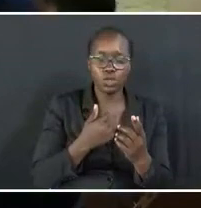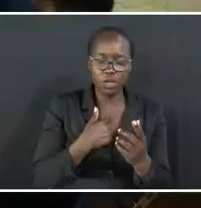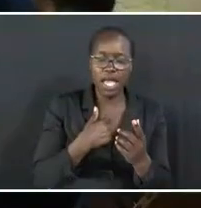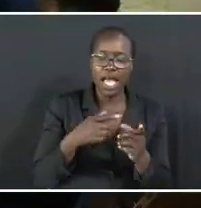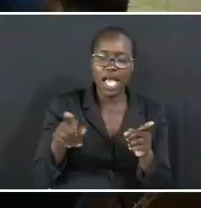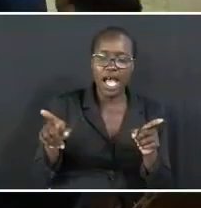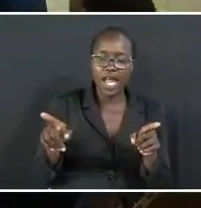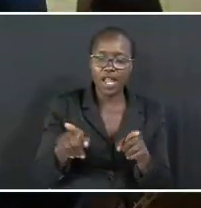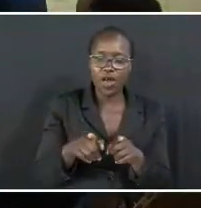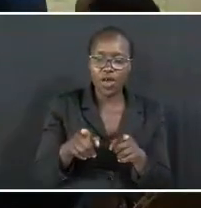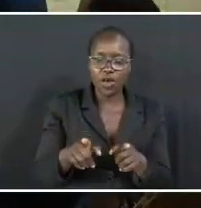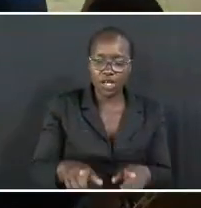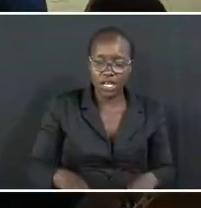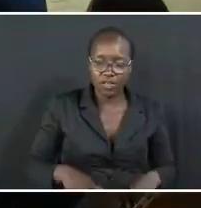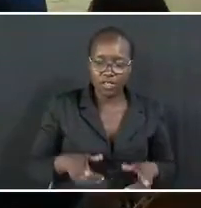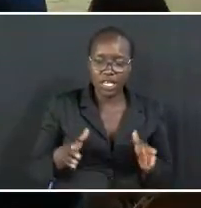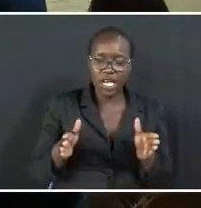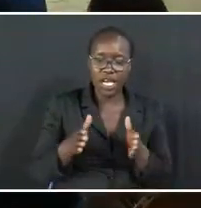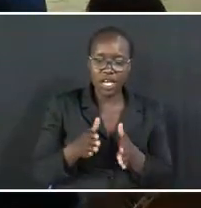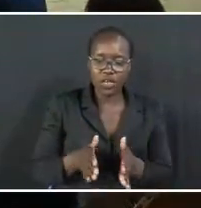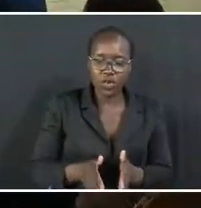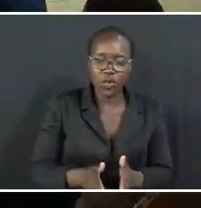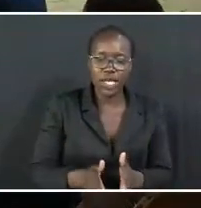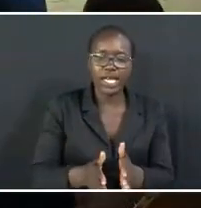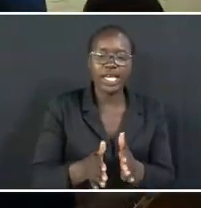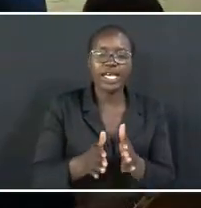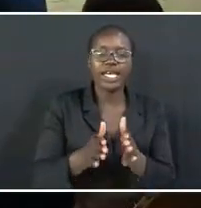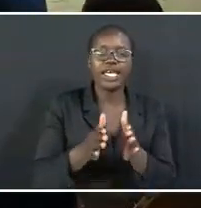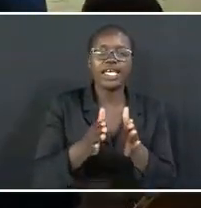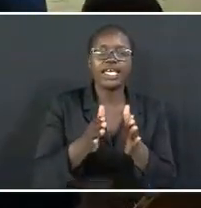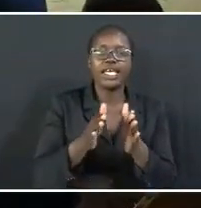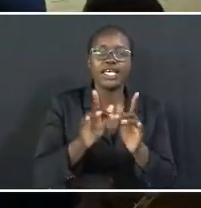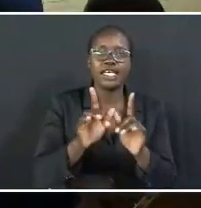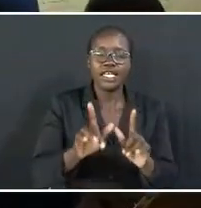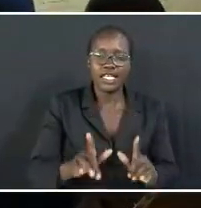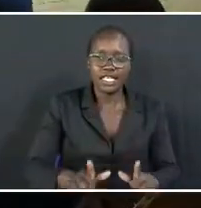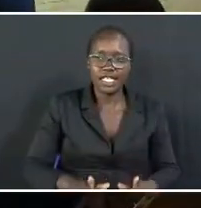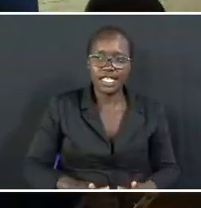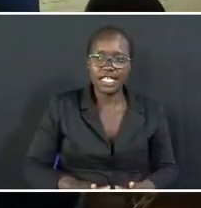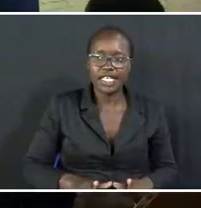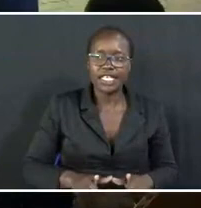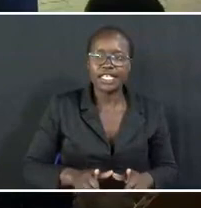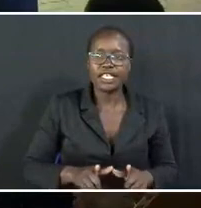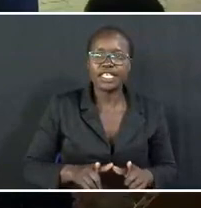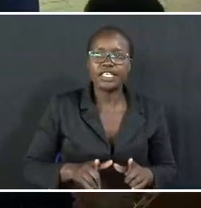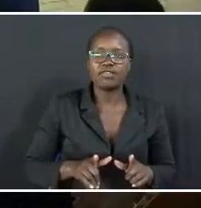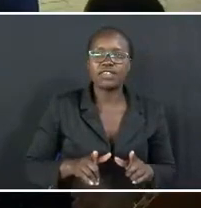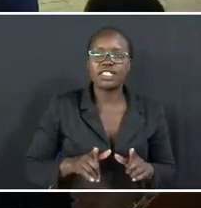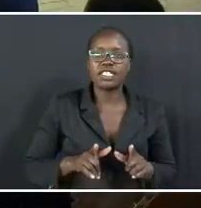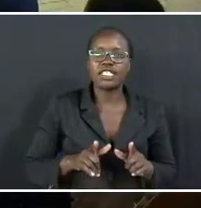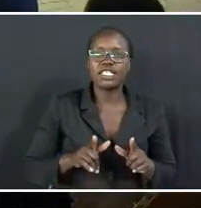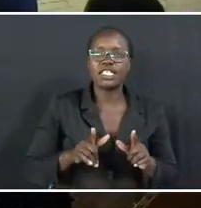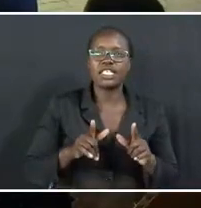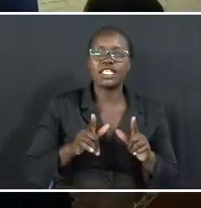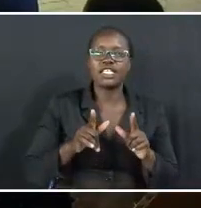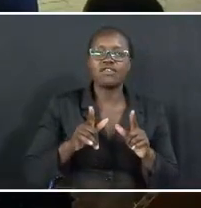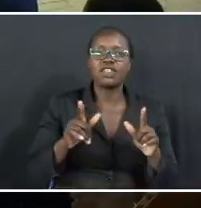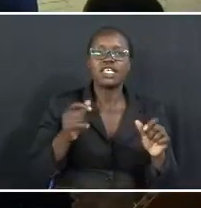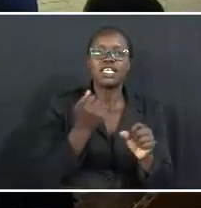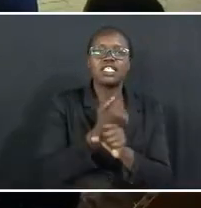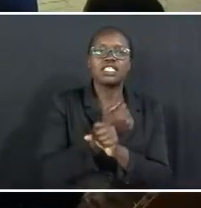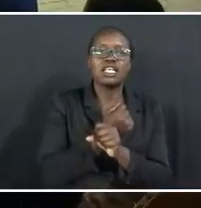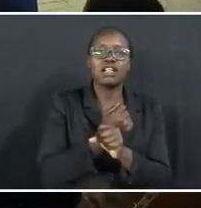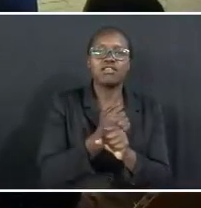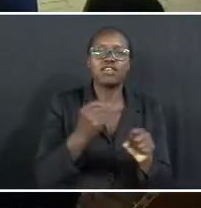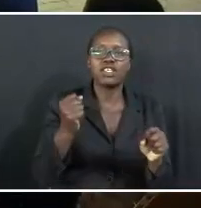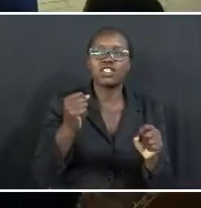talks with me along life's narrow way. He lives, he